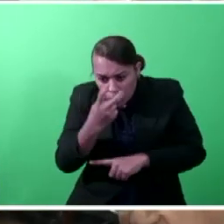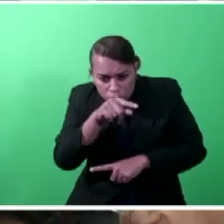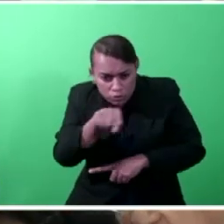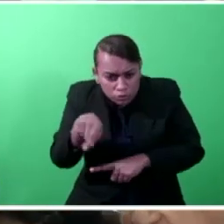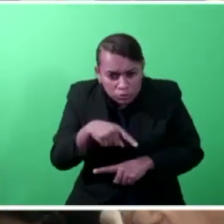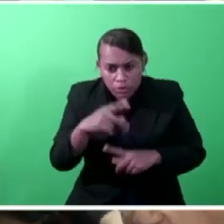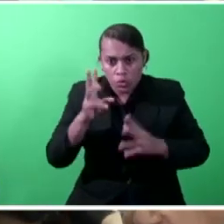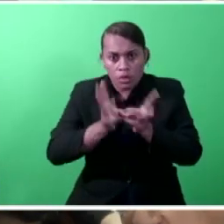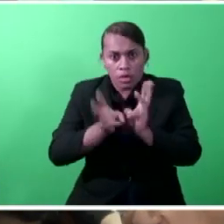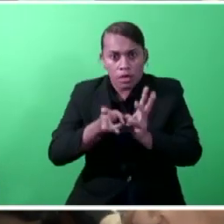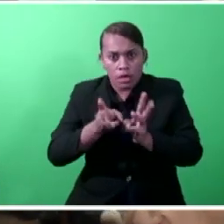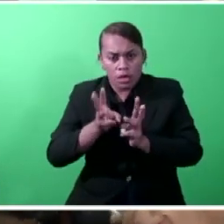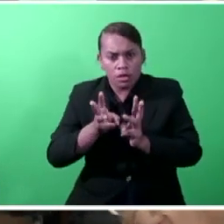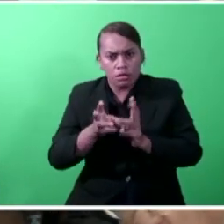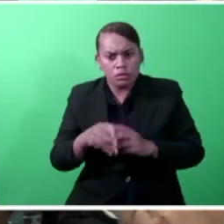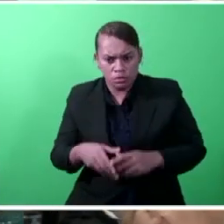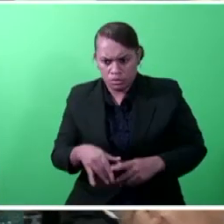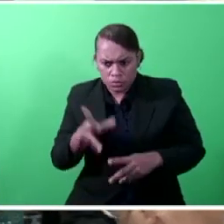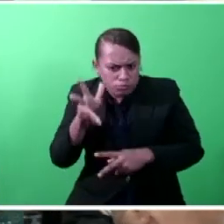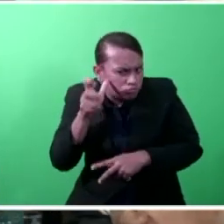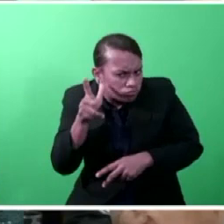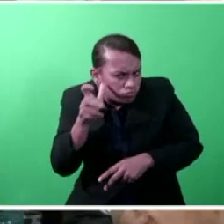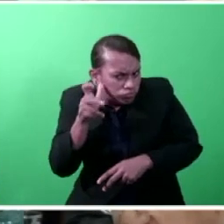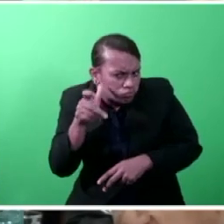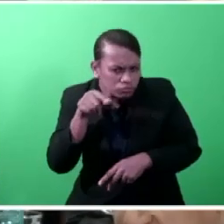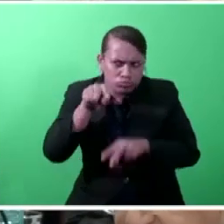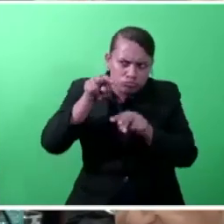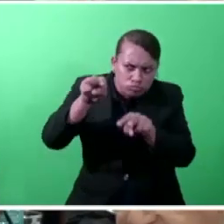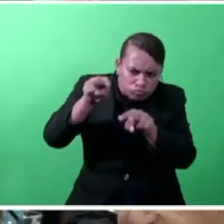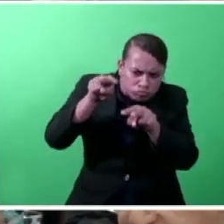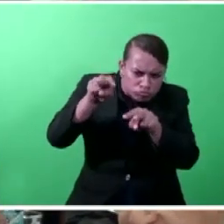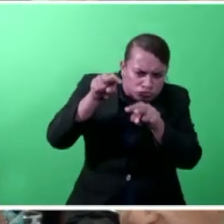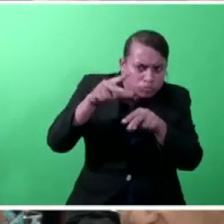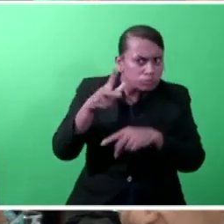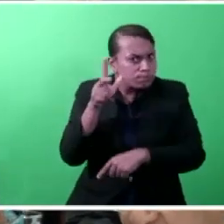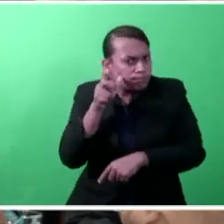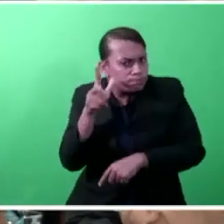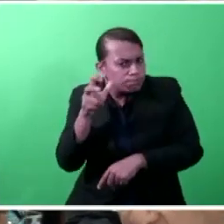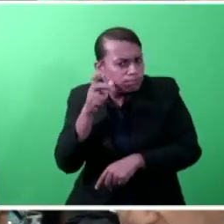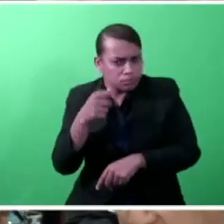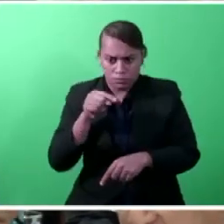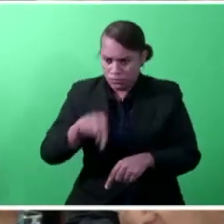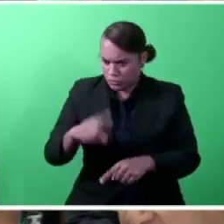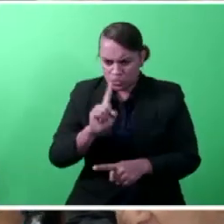from the National Weather Forecasting Center in Nandi, as we are still in cyclone season.